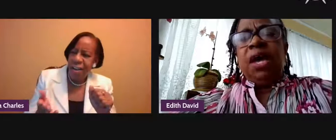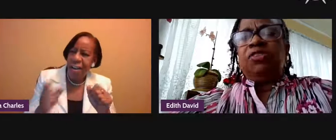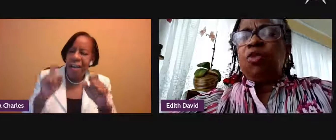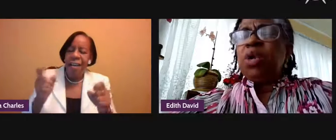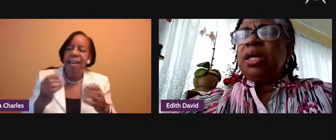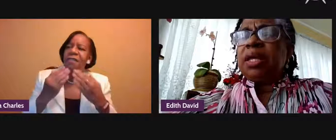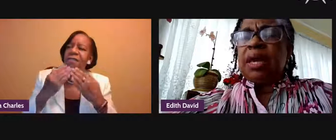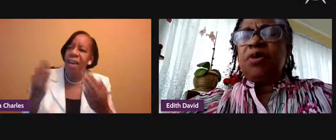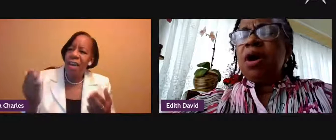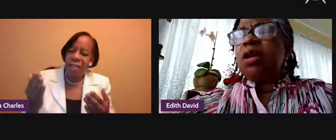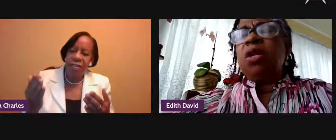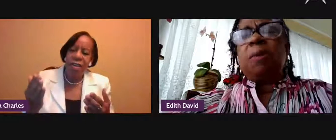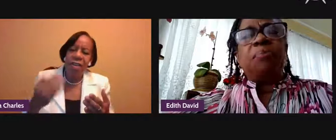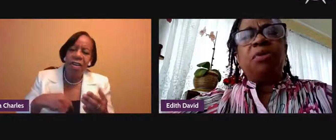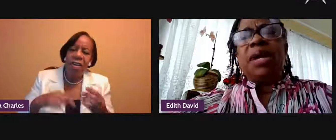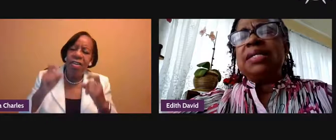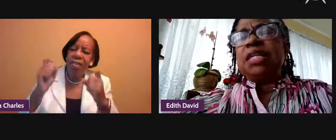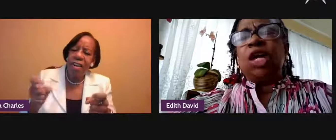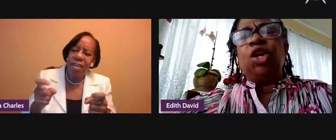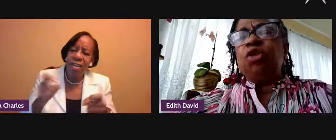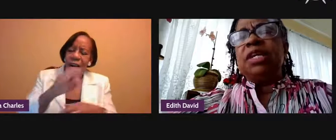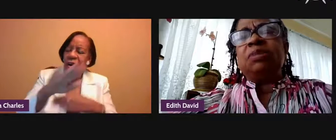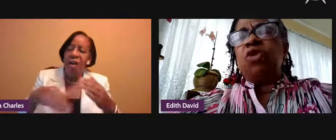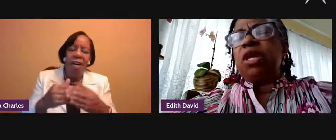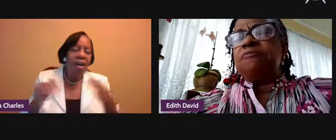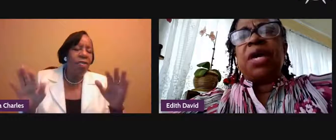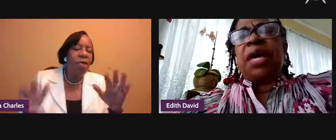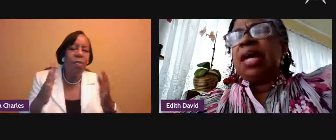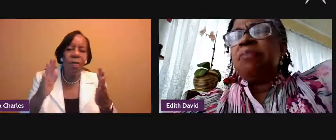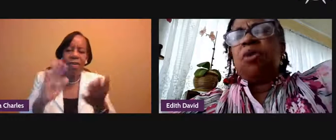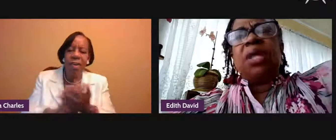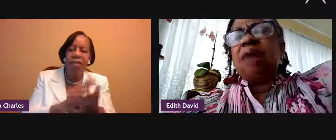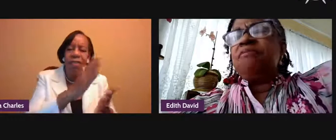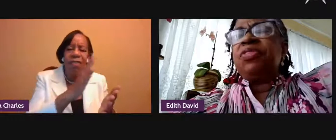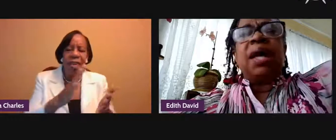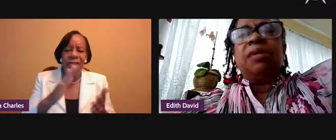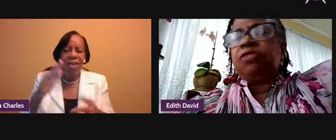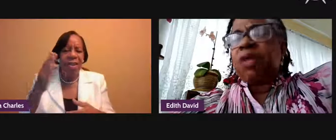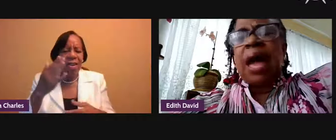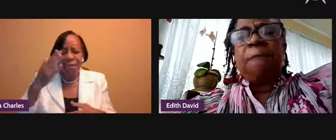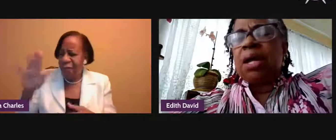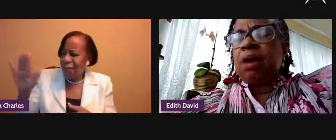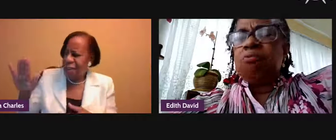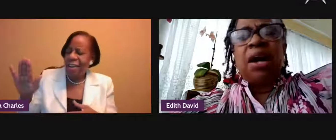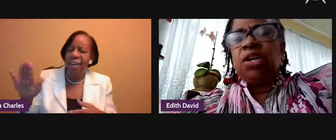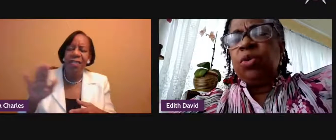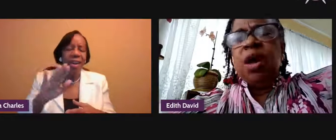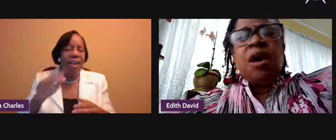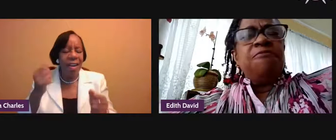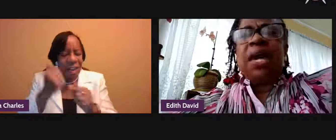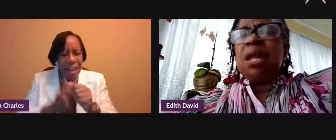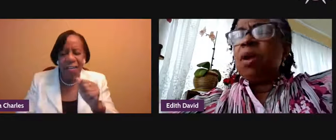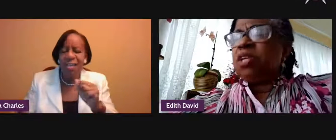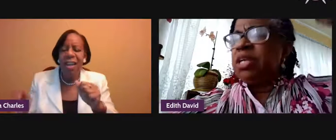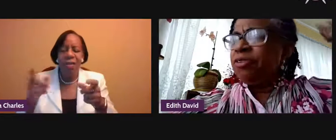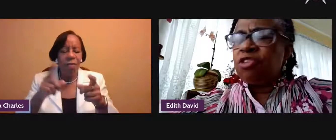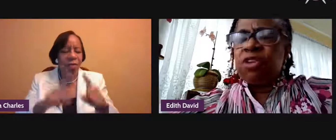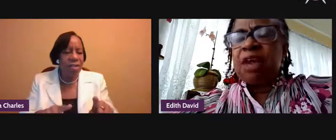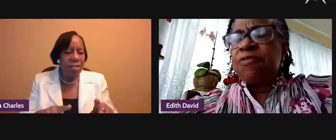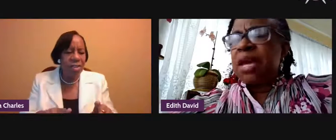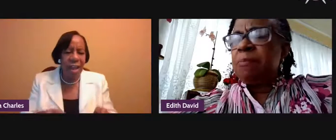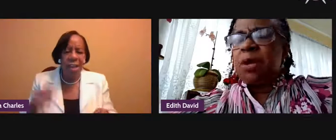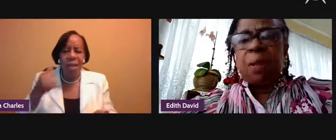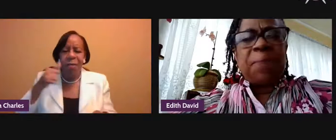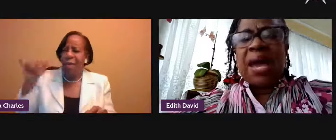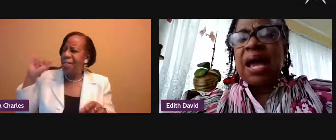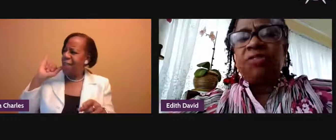thanks. So we could give God all the praise and the glory this morning and forget about everything else that's happening around you. Forget about